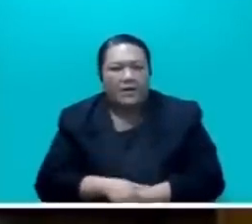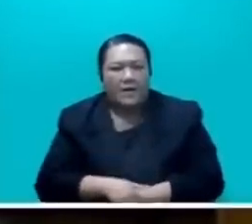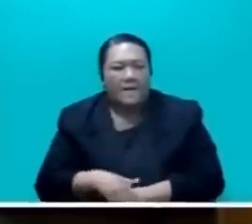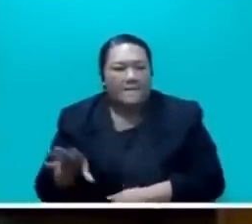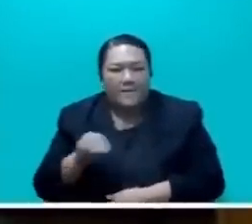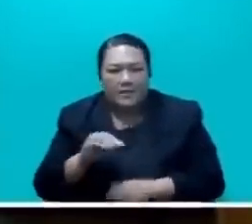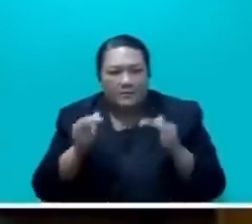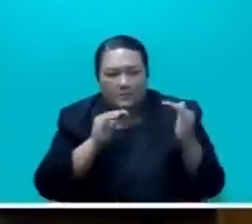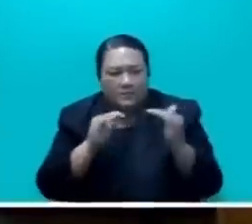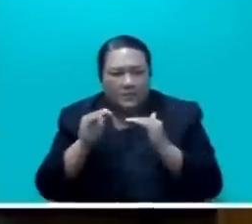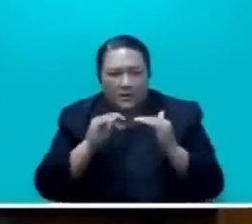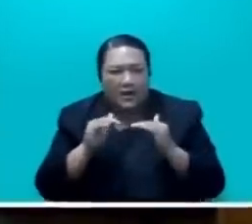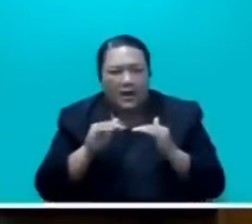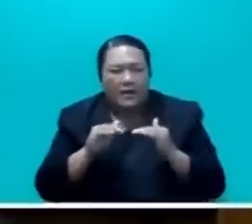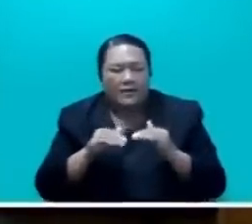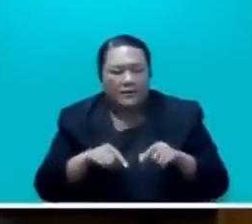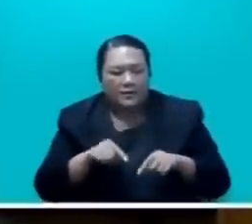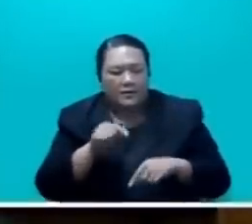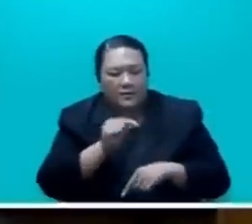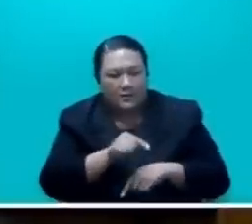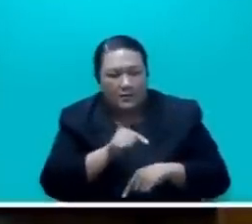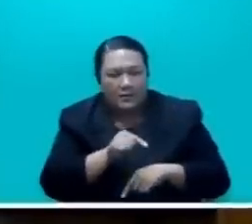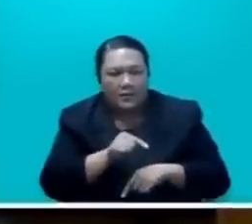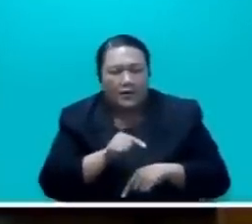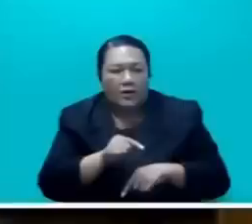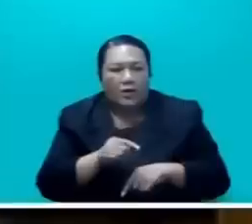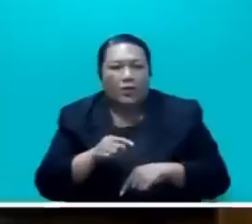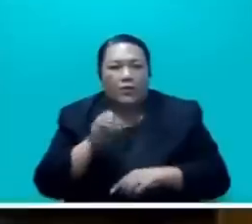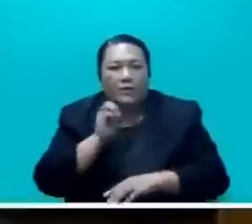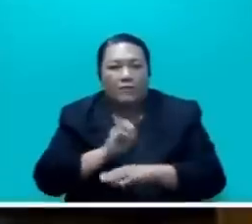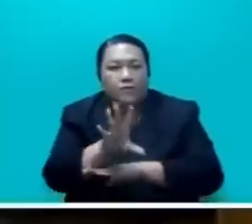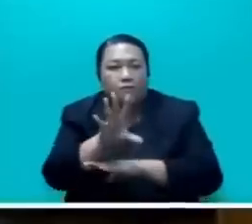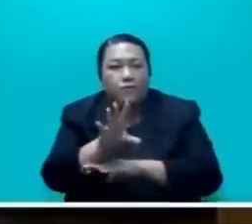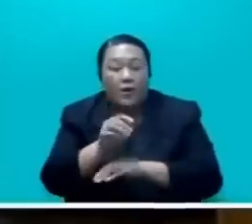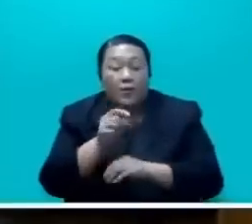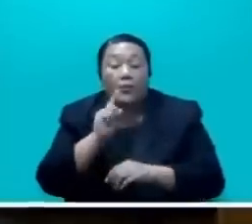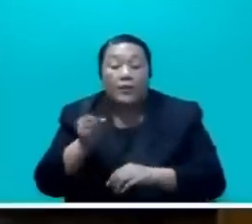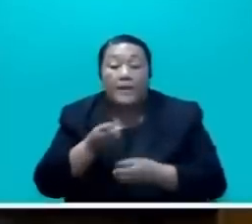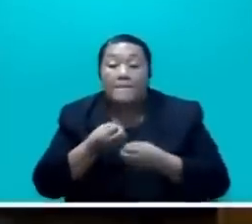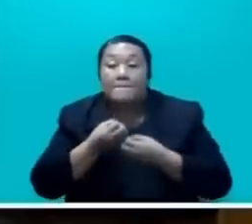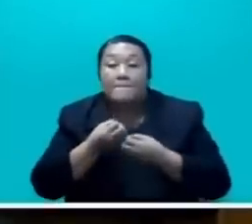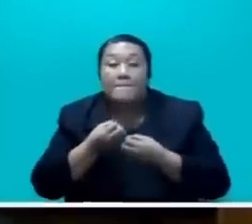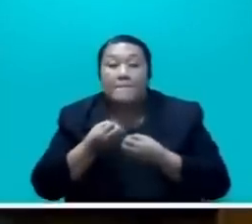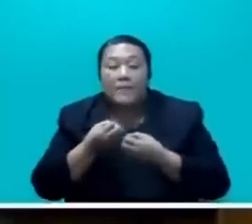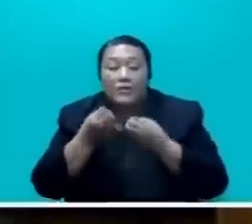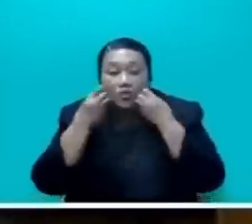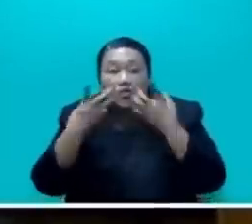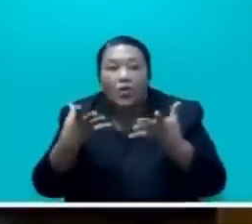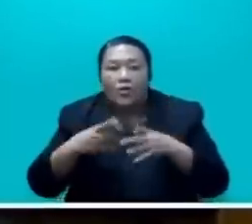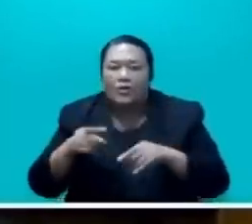status we project to the people who voted us as leaders.